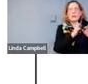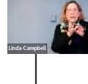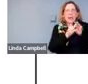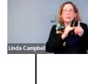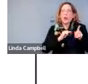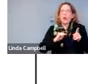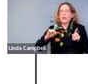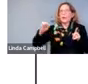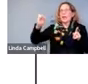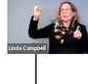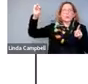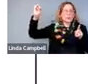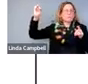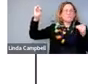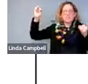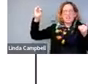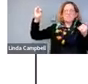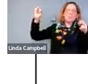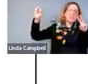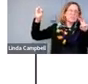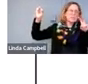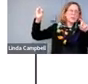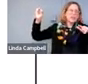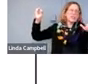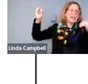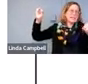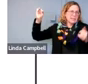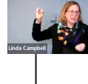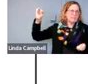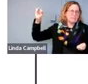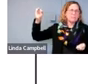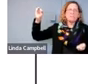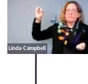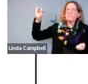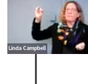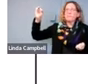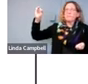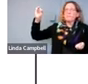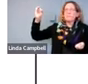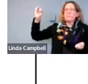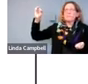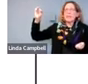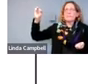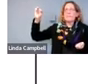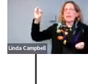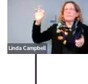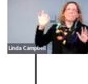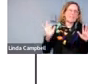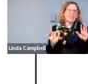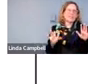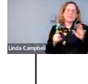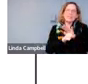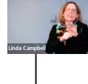Yarmouth. And it's all the way until now, the 2020s.